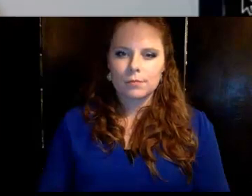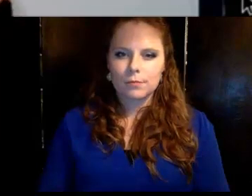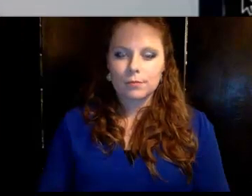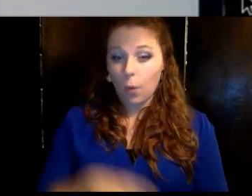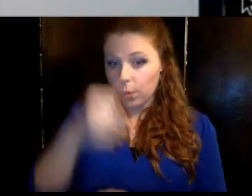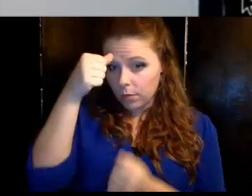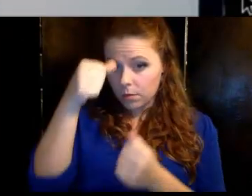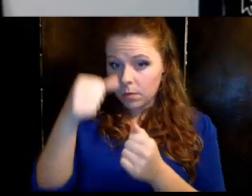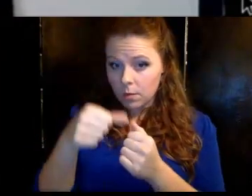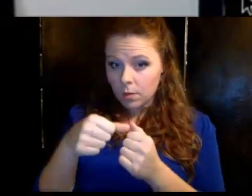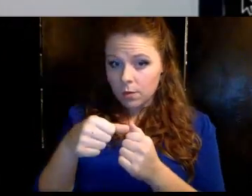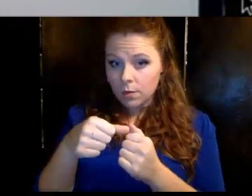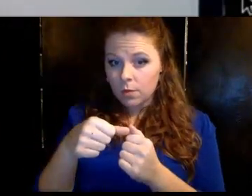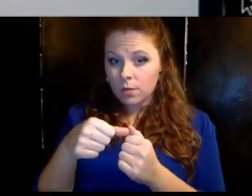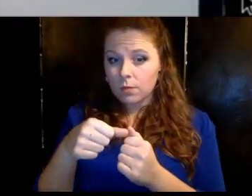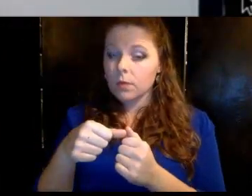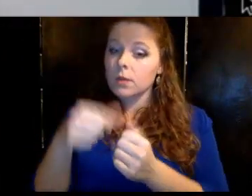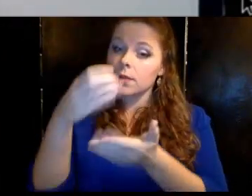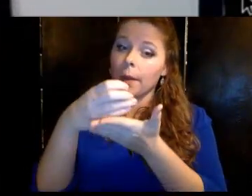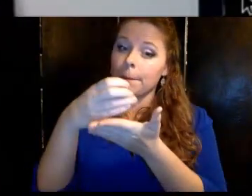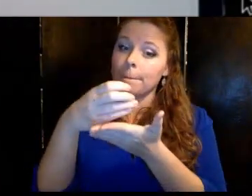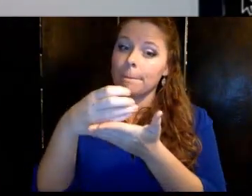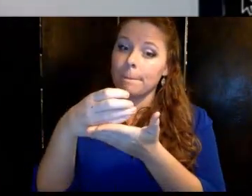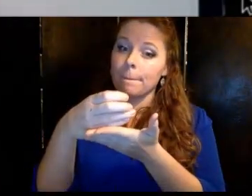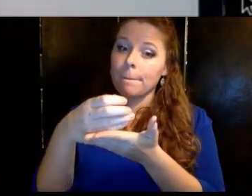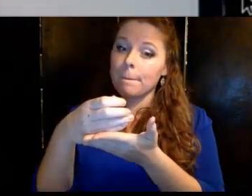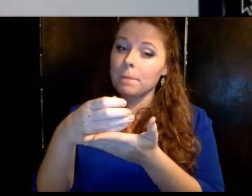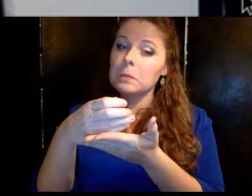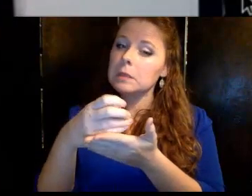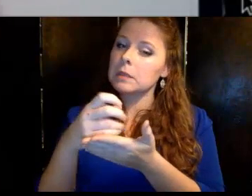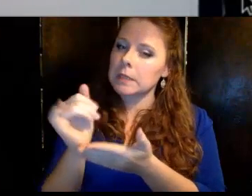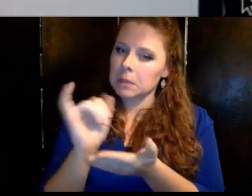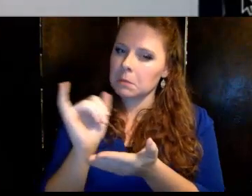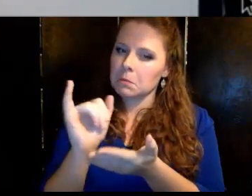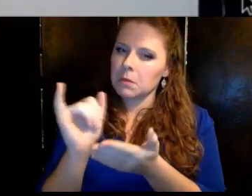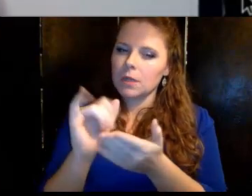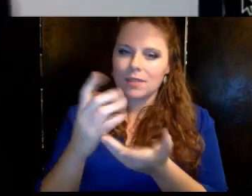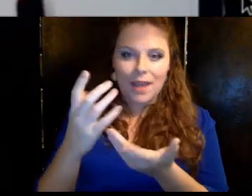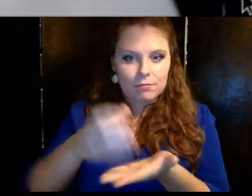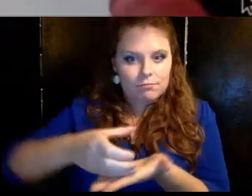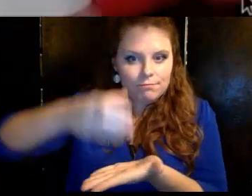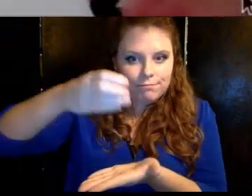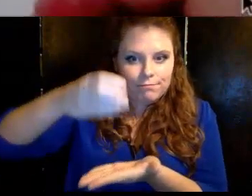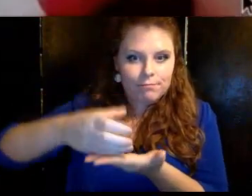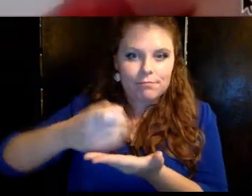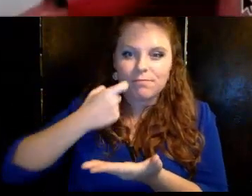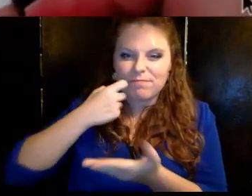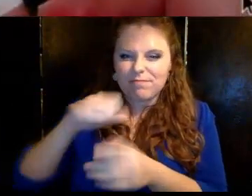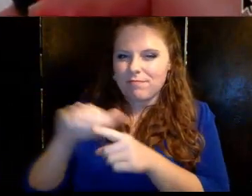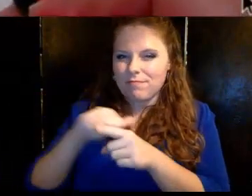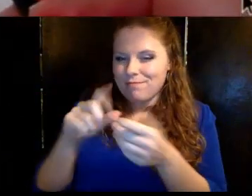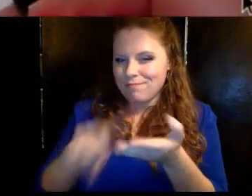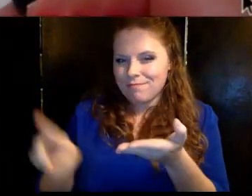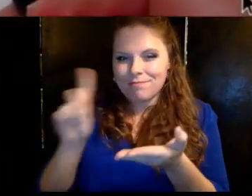So remember, we've kind of, the cups are really similar to those cylinders that we did